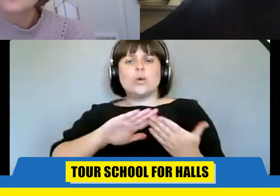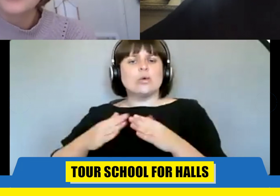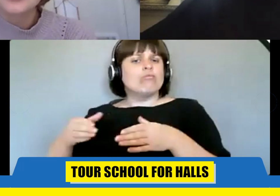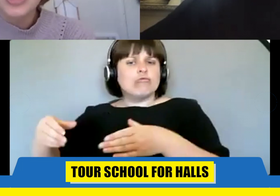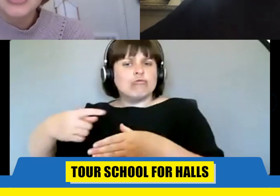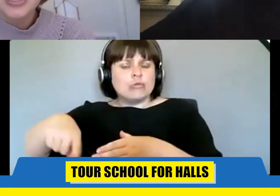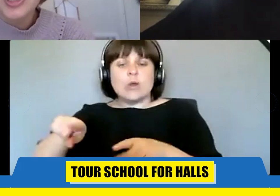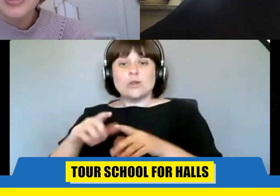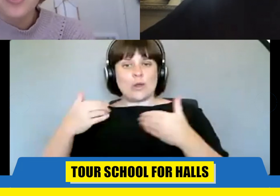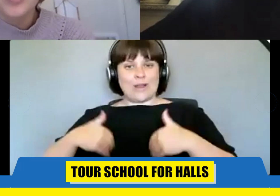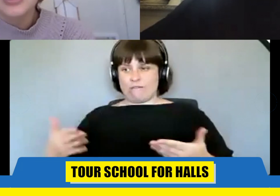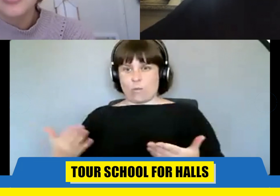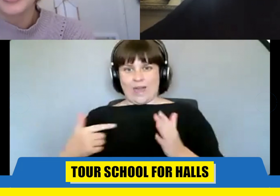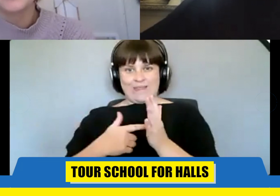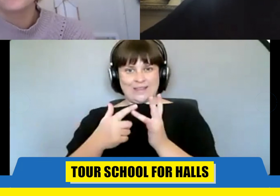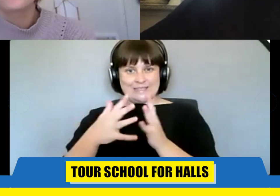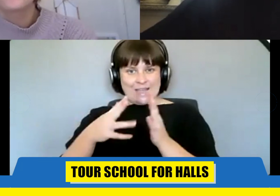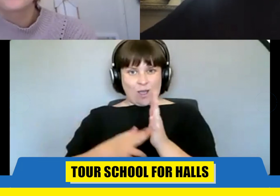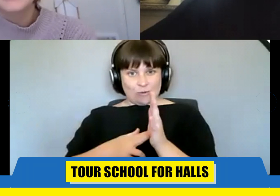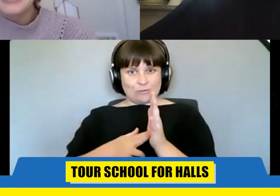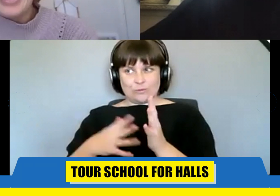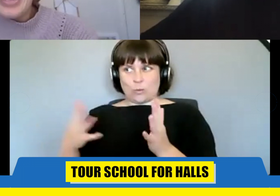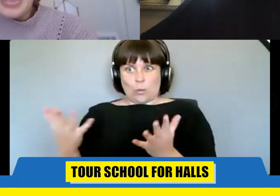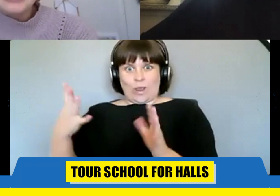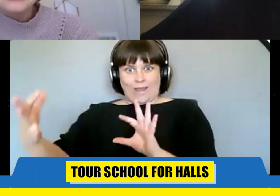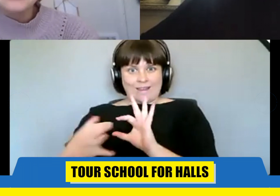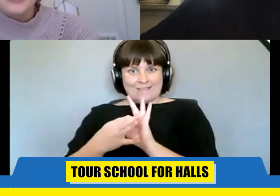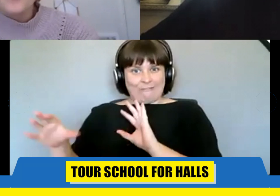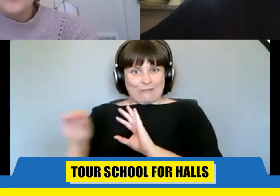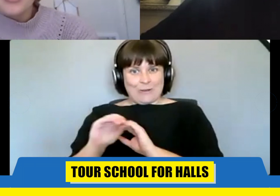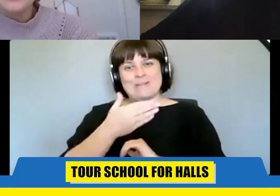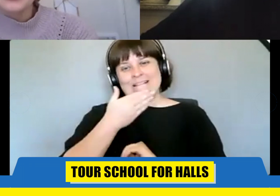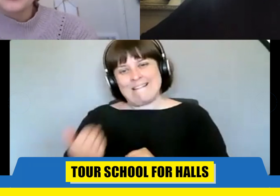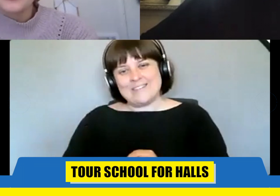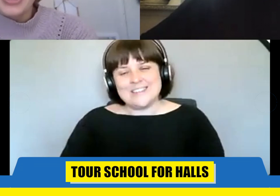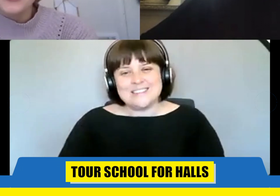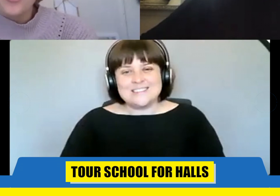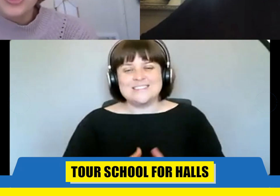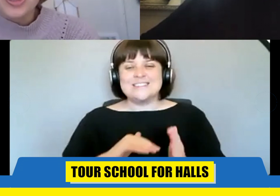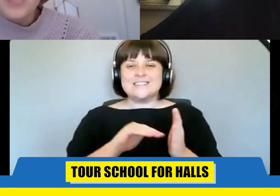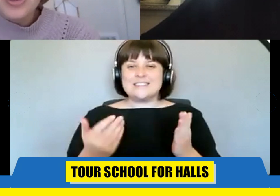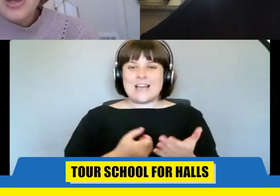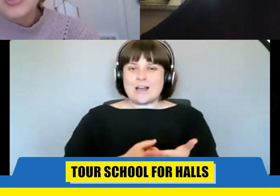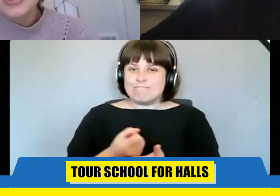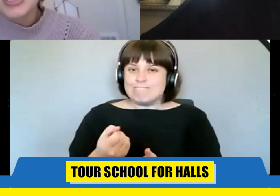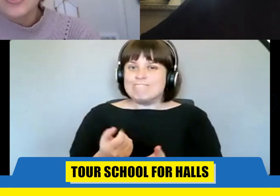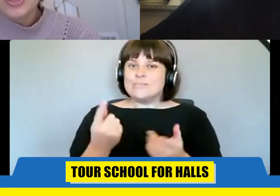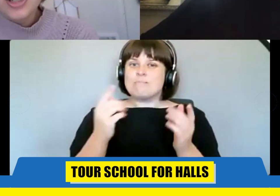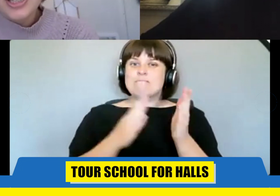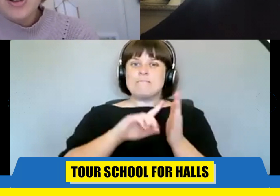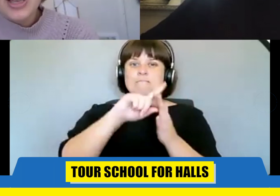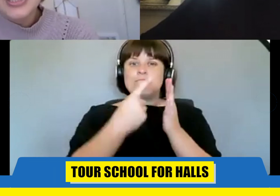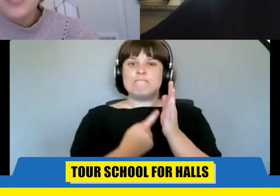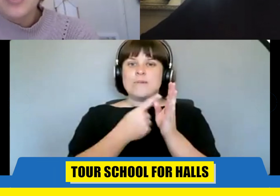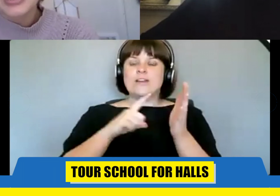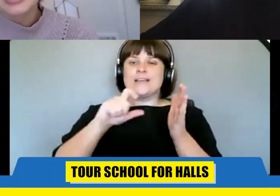in from in the chat section, that would be lovely. And now I would like to hand over to Merryn to introduce